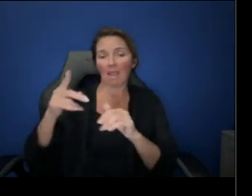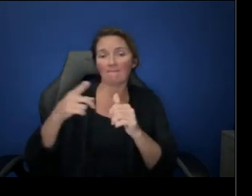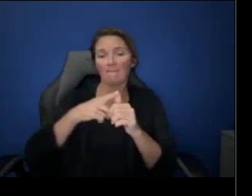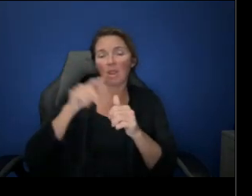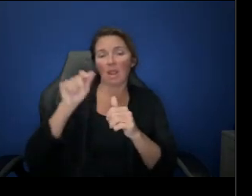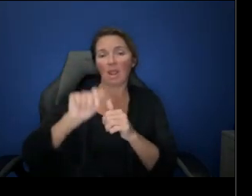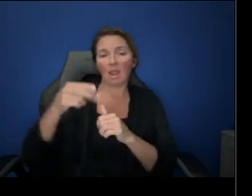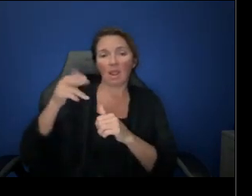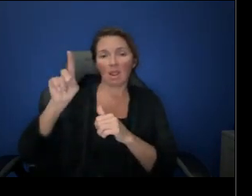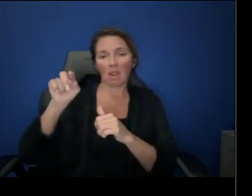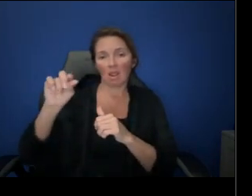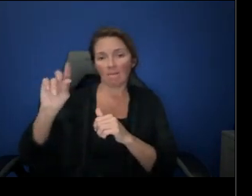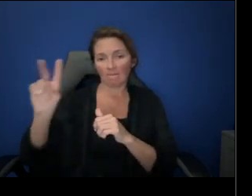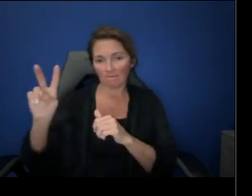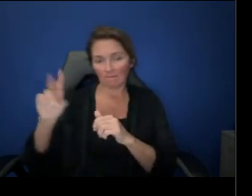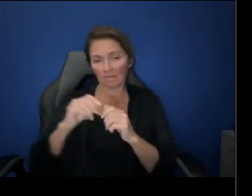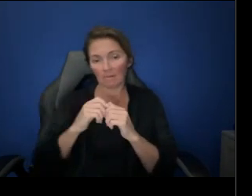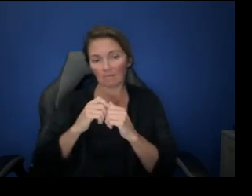fairhousingfirst@hud.gov.